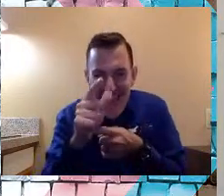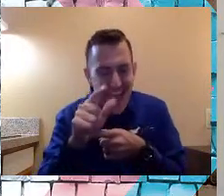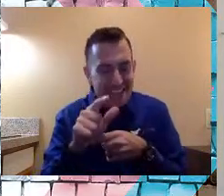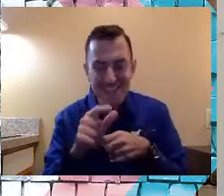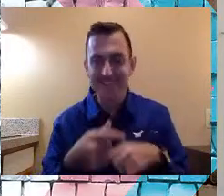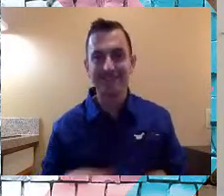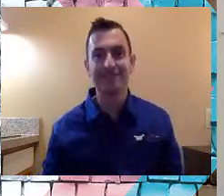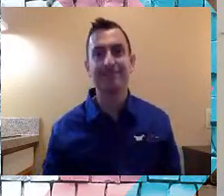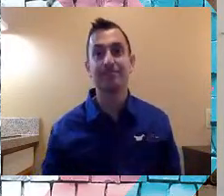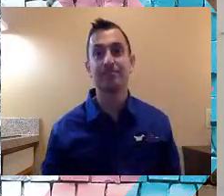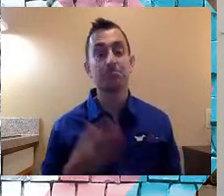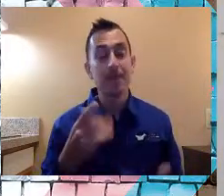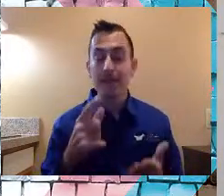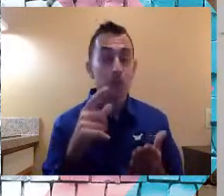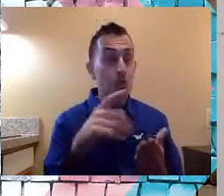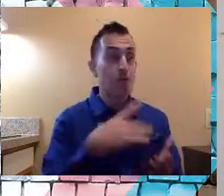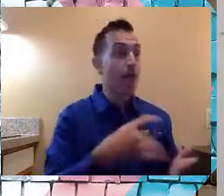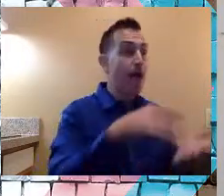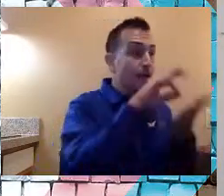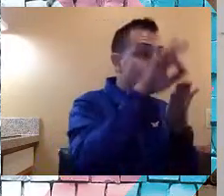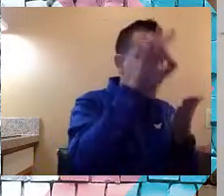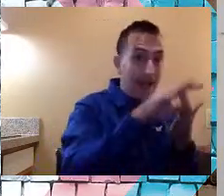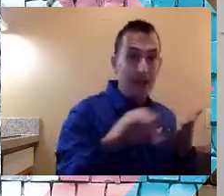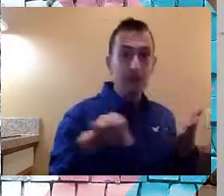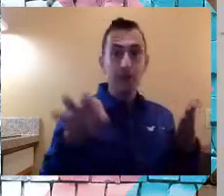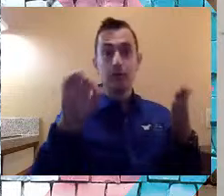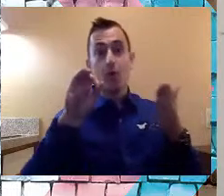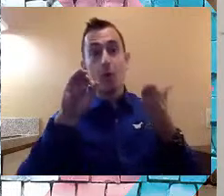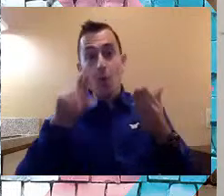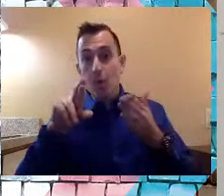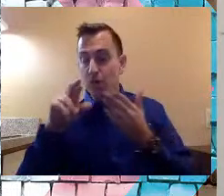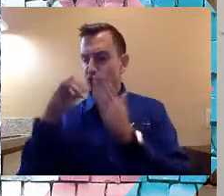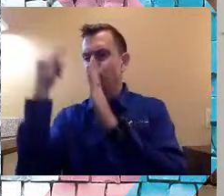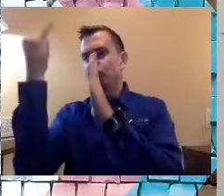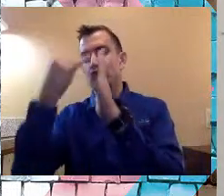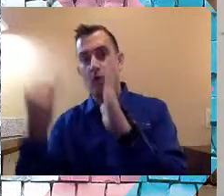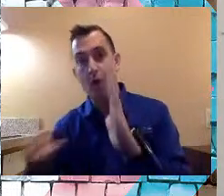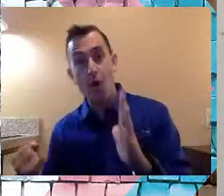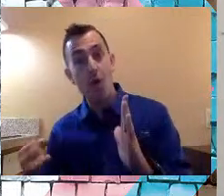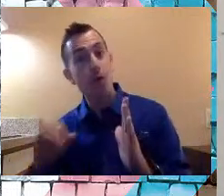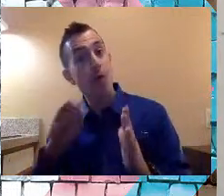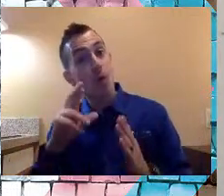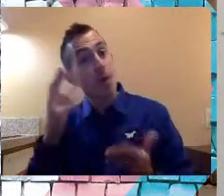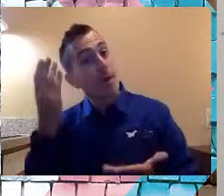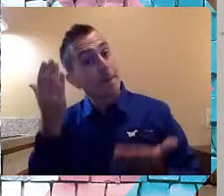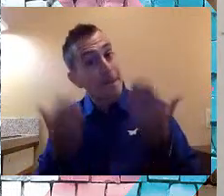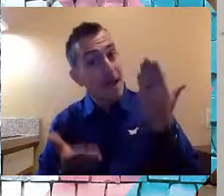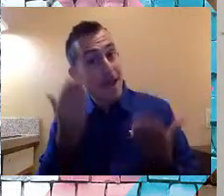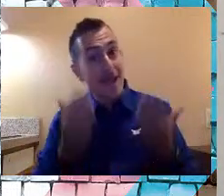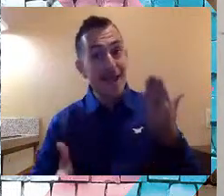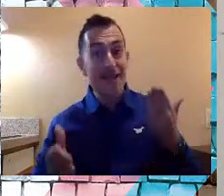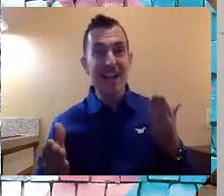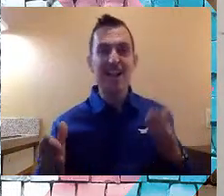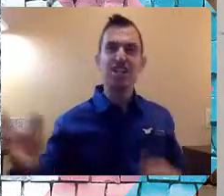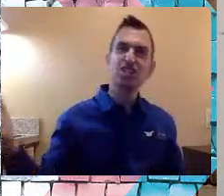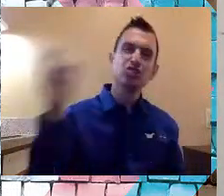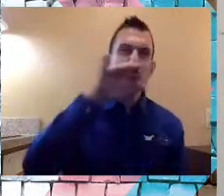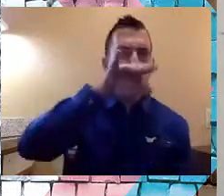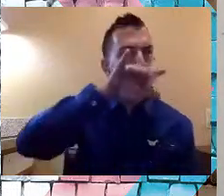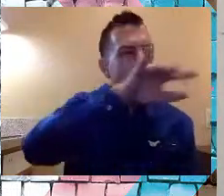Perhaps you like counting or drawing all day. Or finding invisible dragons to